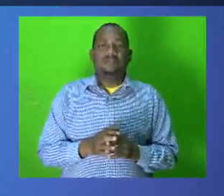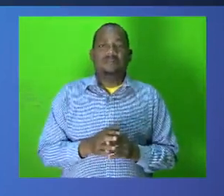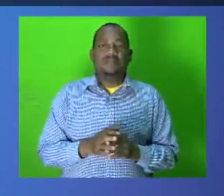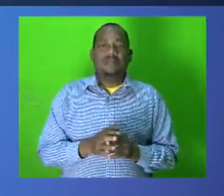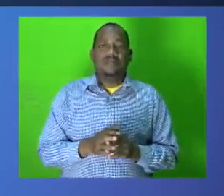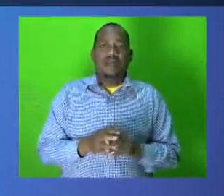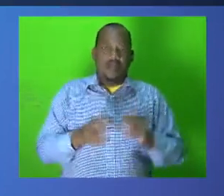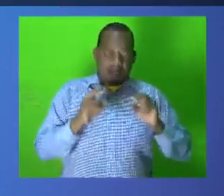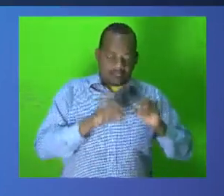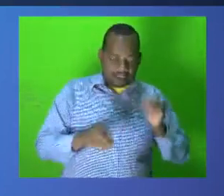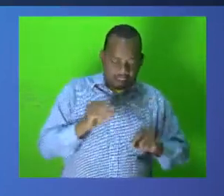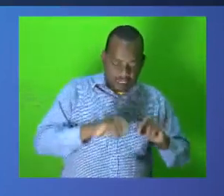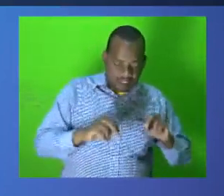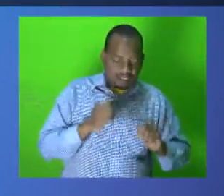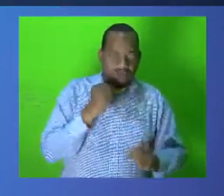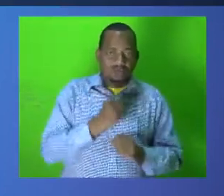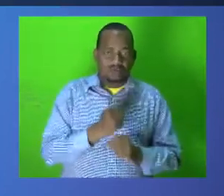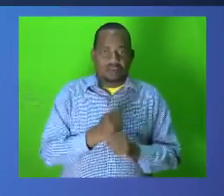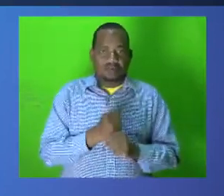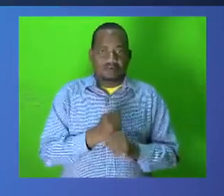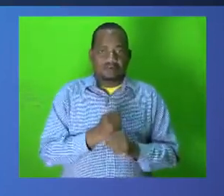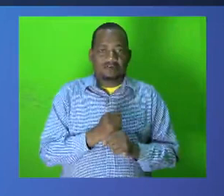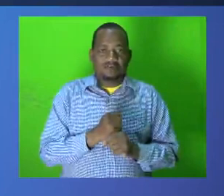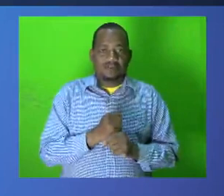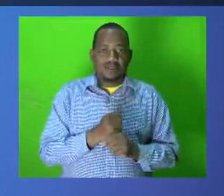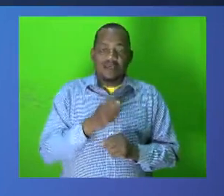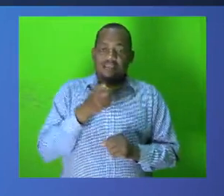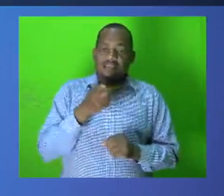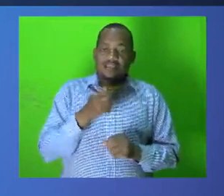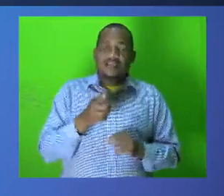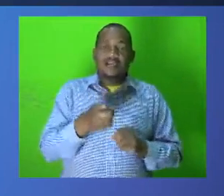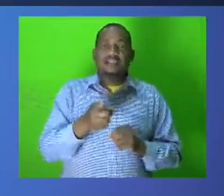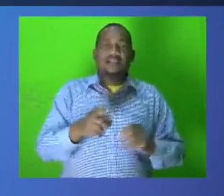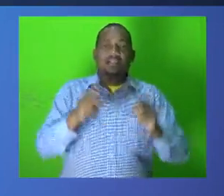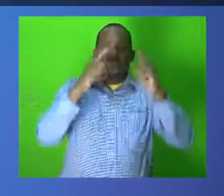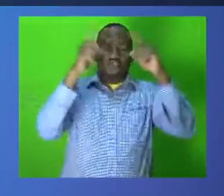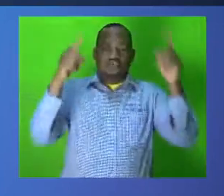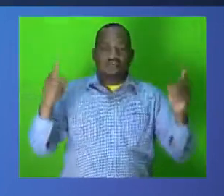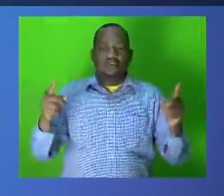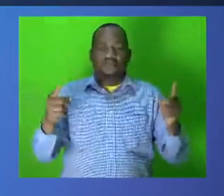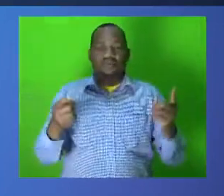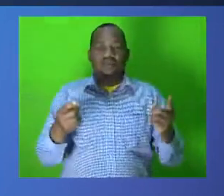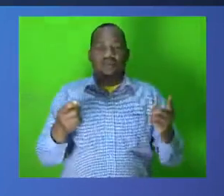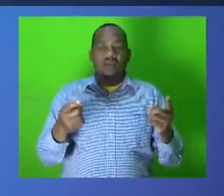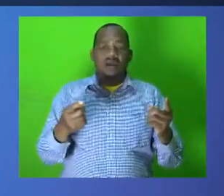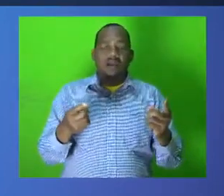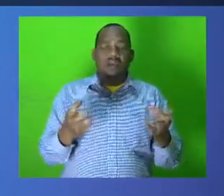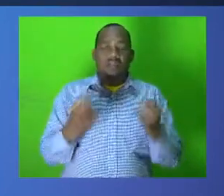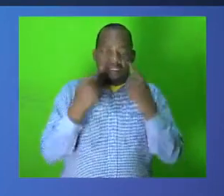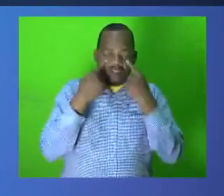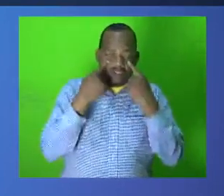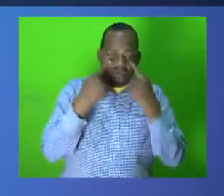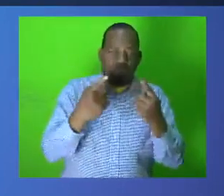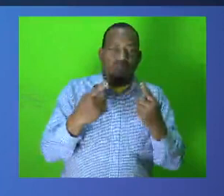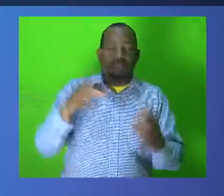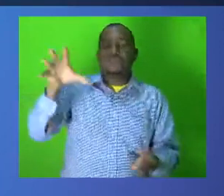general. Objective, number one, and the principle of explain various